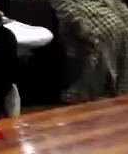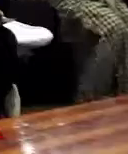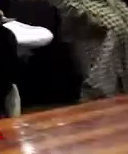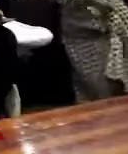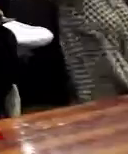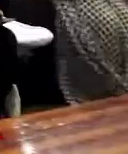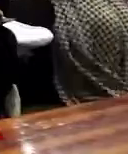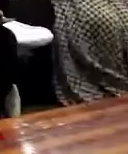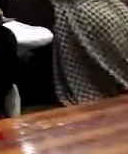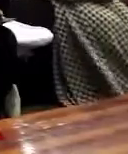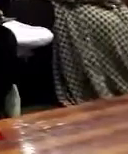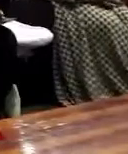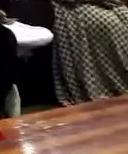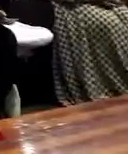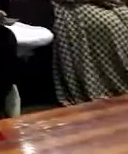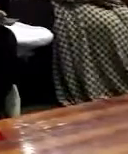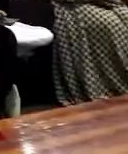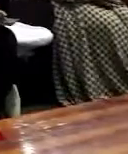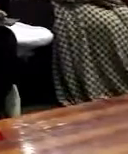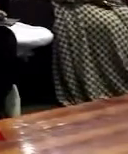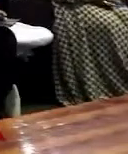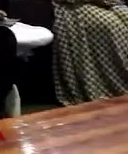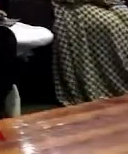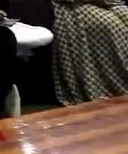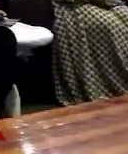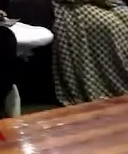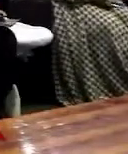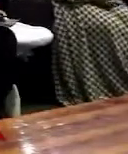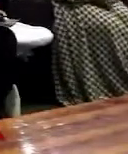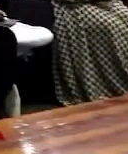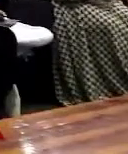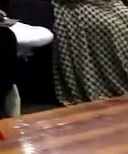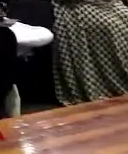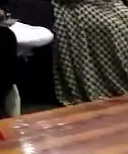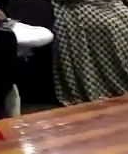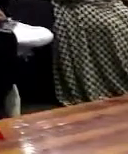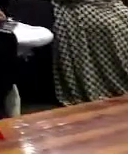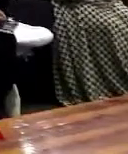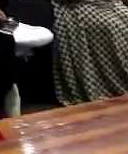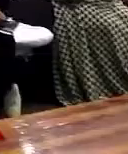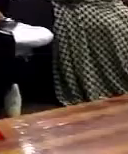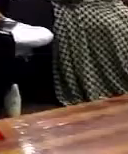Premier. Hayi ndabona DDG wena ufuna uyojendala